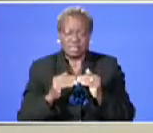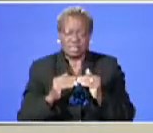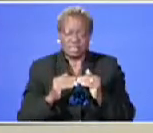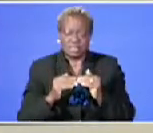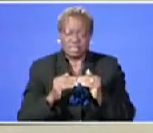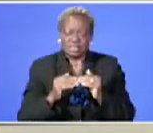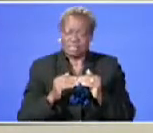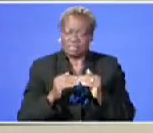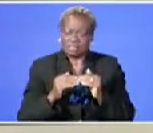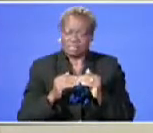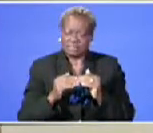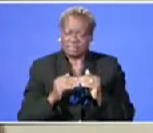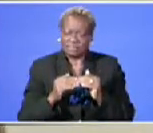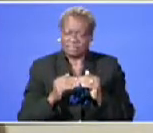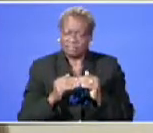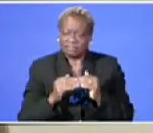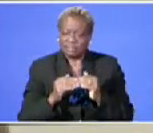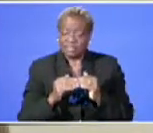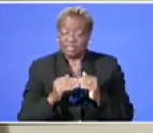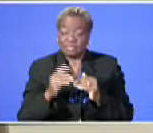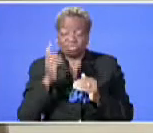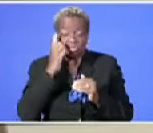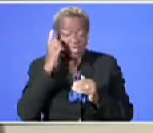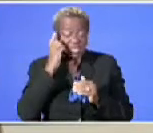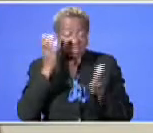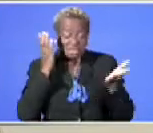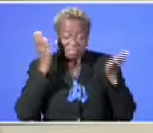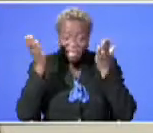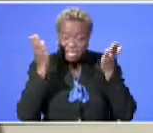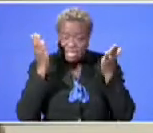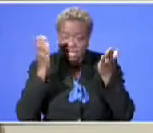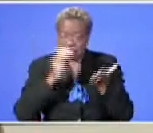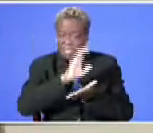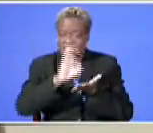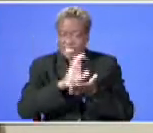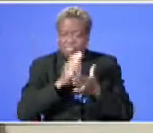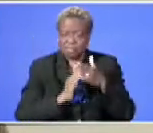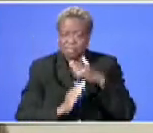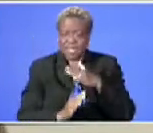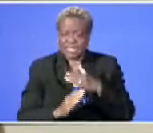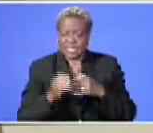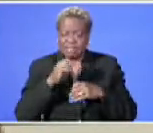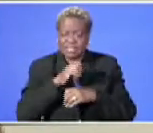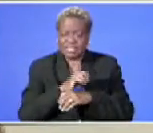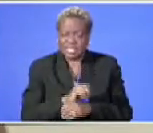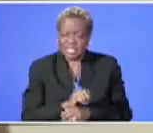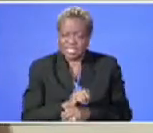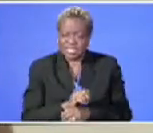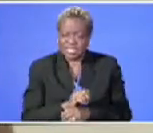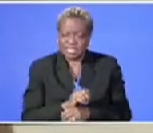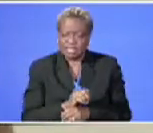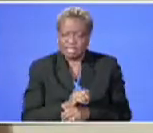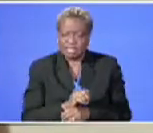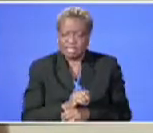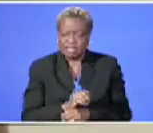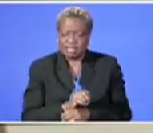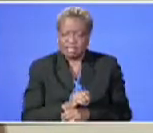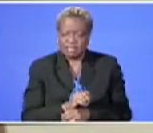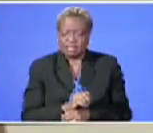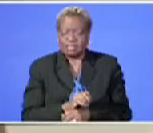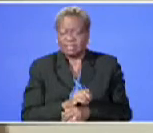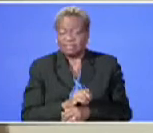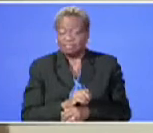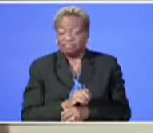sustainably occur in the domestic markets. The central bank has also emphasized, in the context of various advisory bodies that have